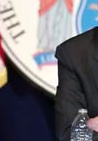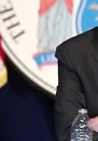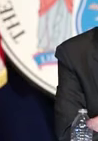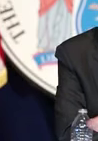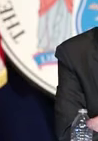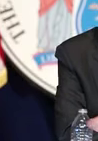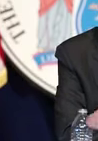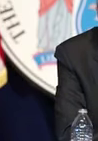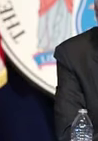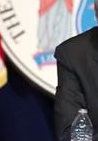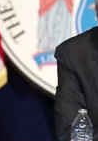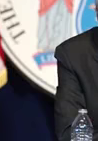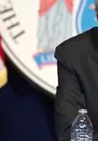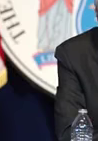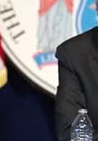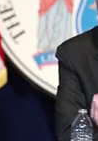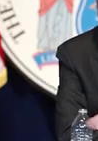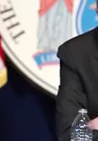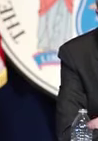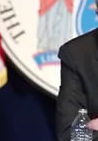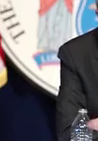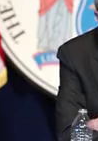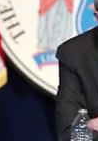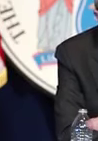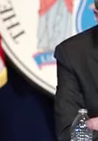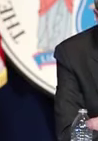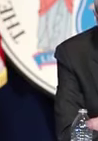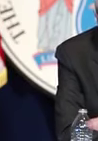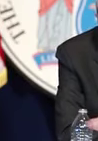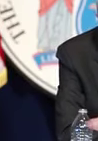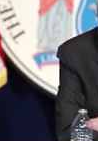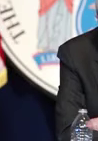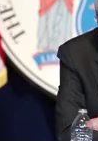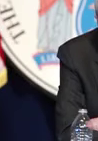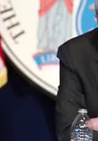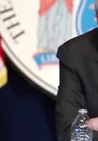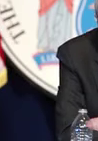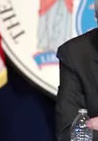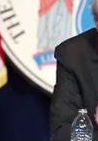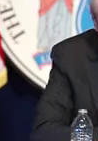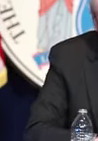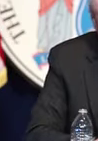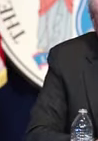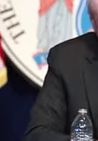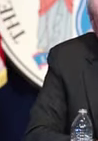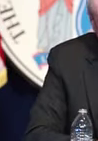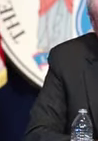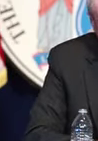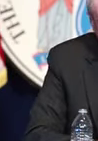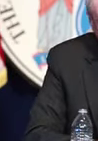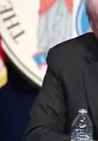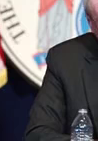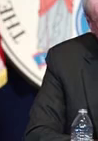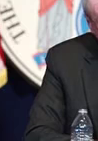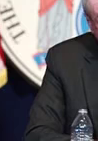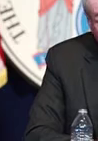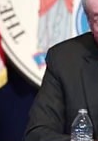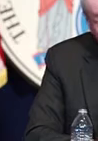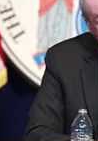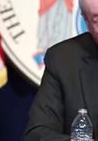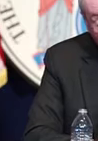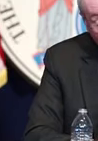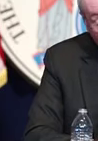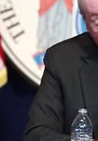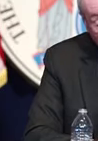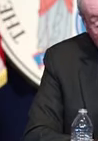thanks, as well as previewed this regional approach. I'm hoping to speak to the Vice President later tonight. I